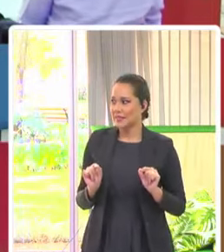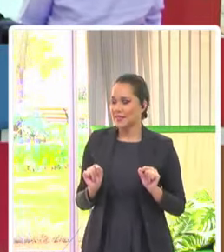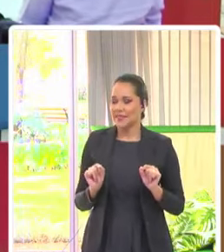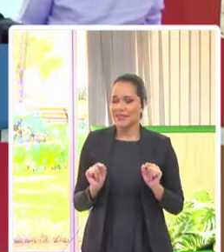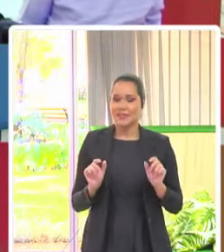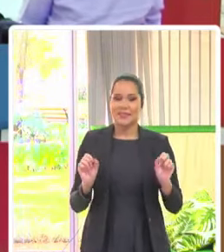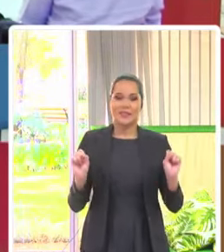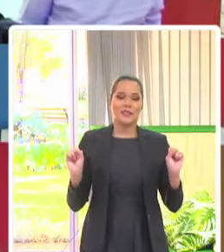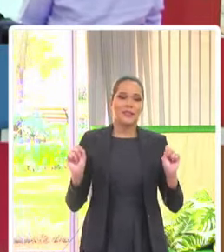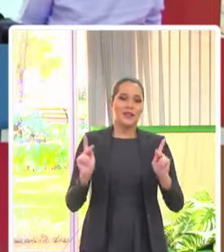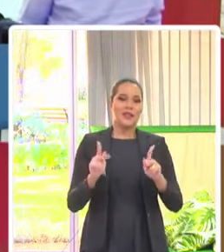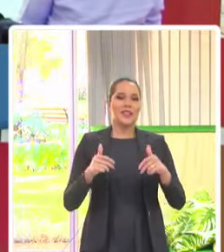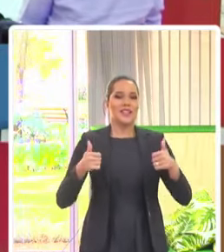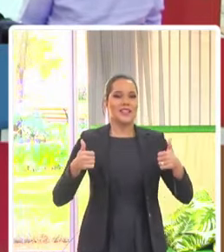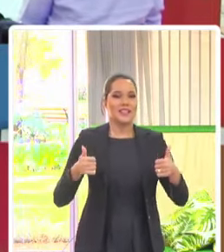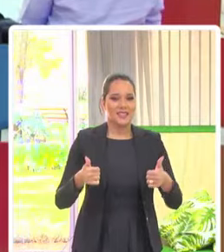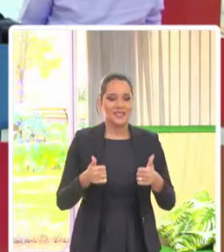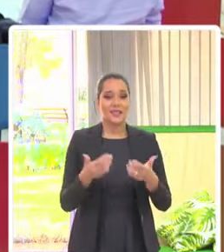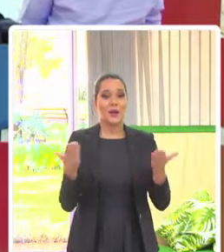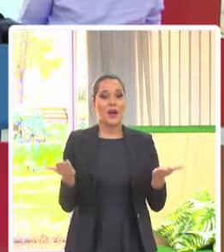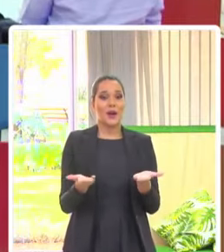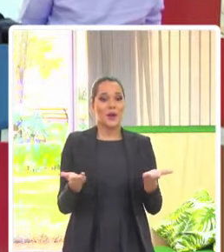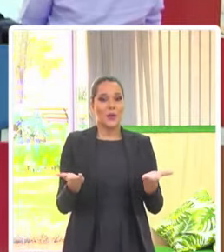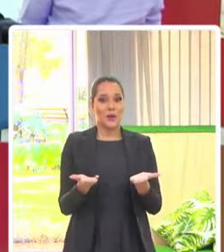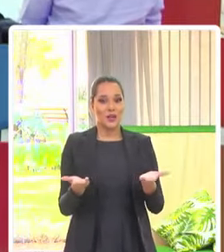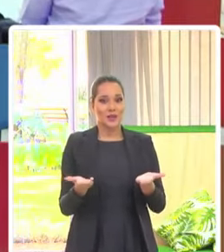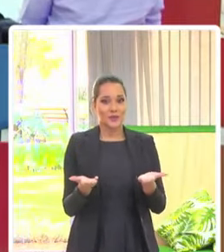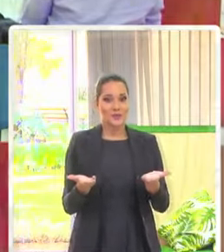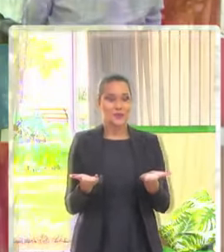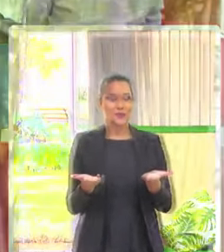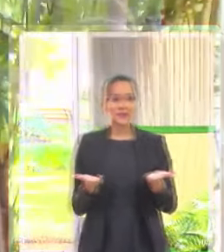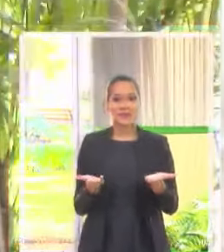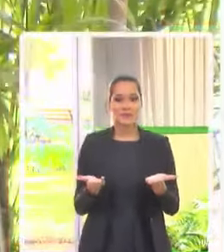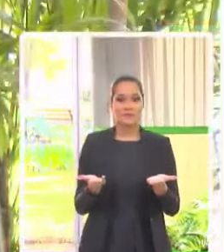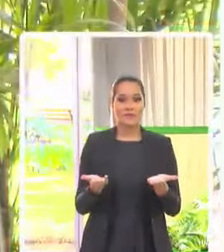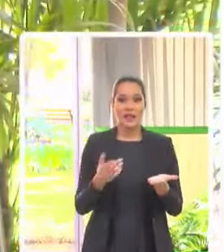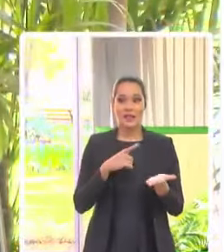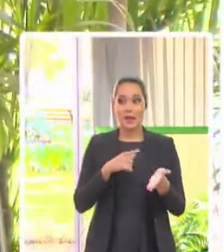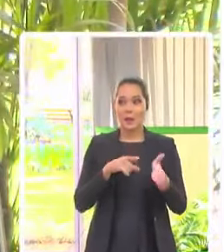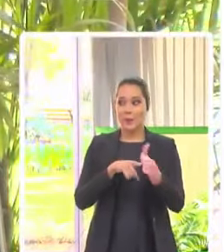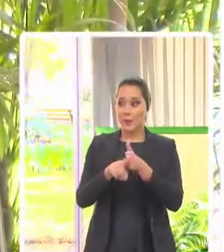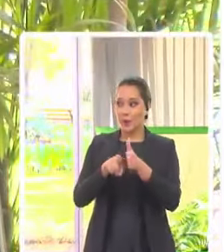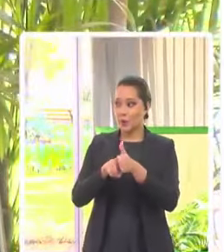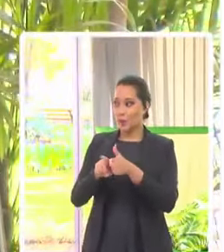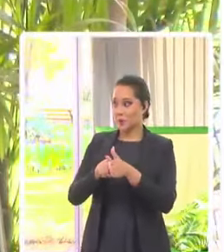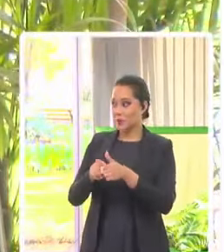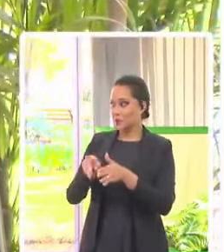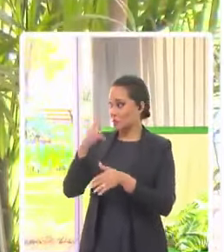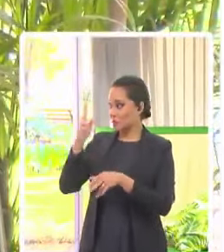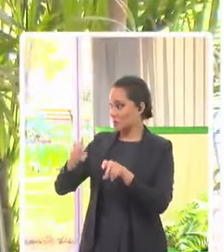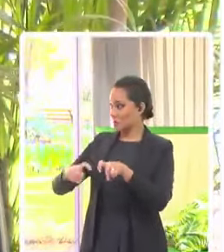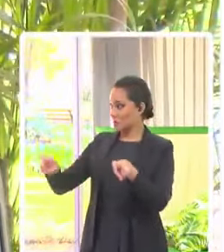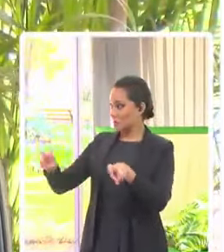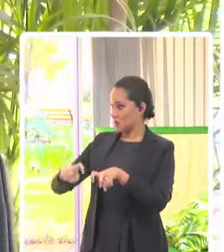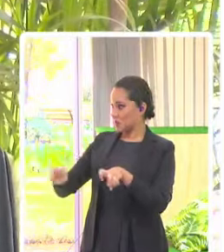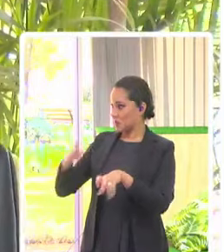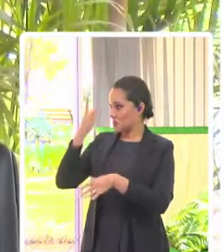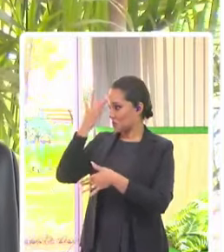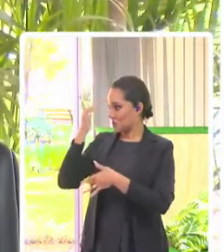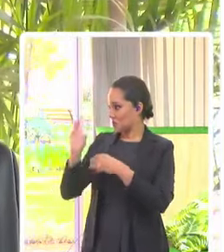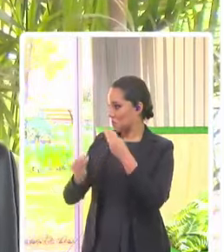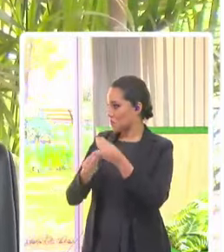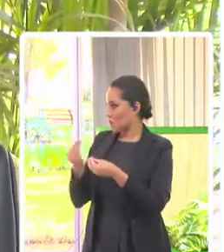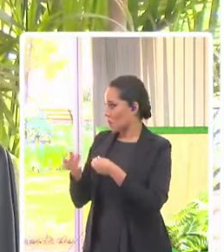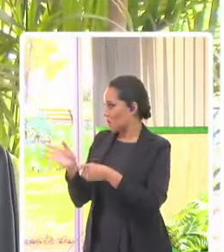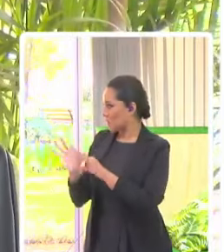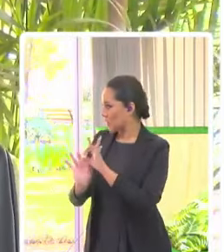Okay, so now we have the questions from the audience. I don't know how we should coordinate this. Okay, thank you,